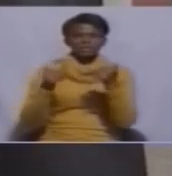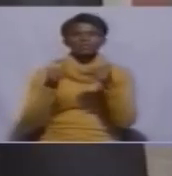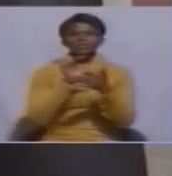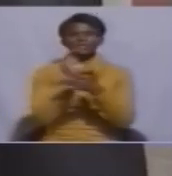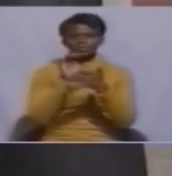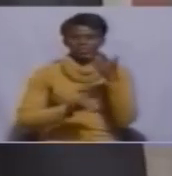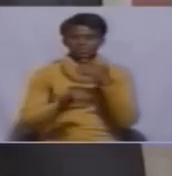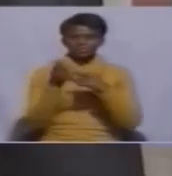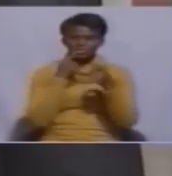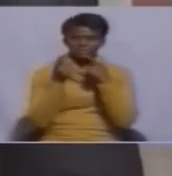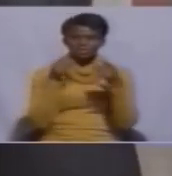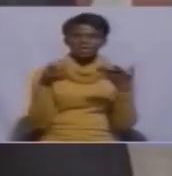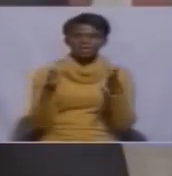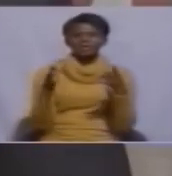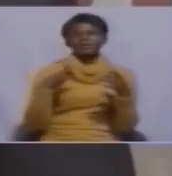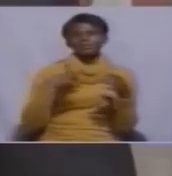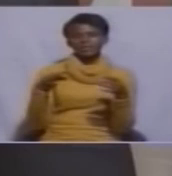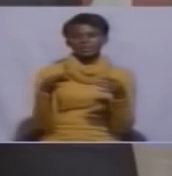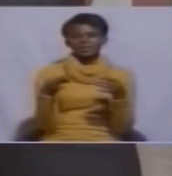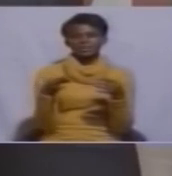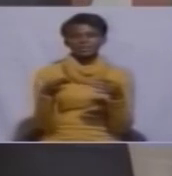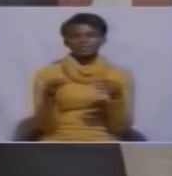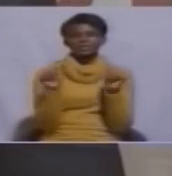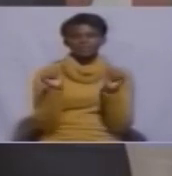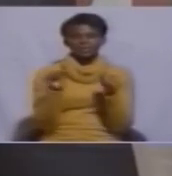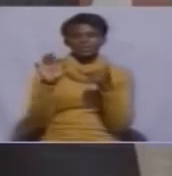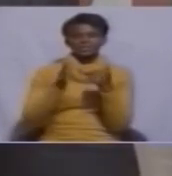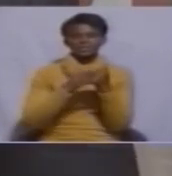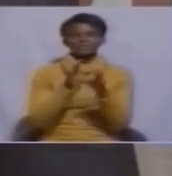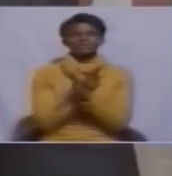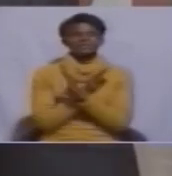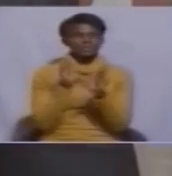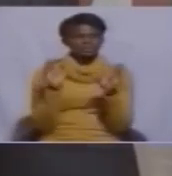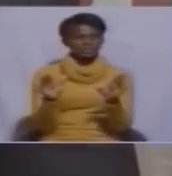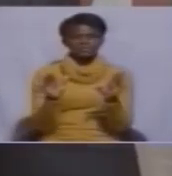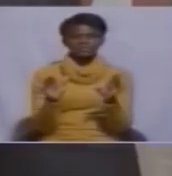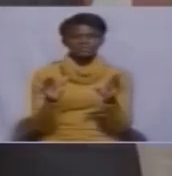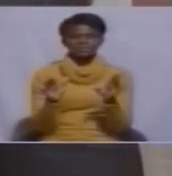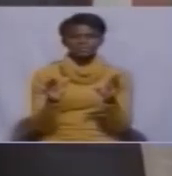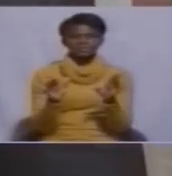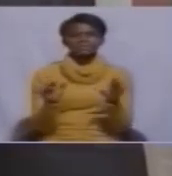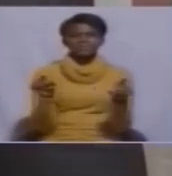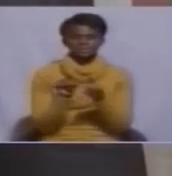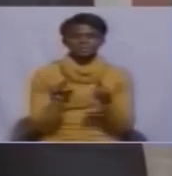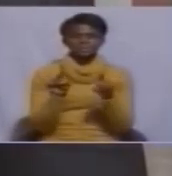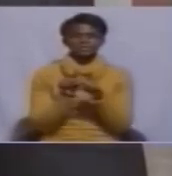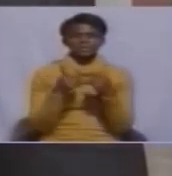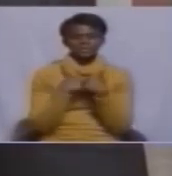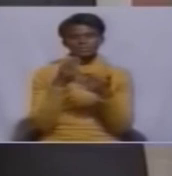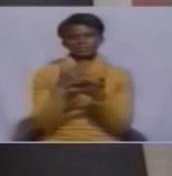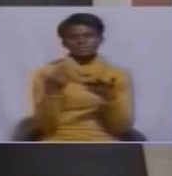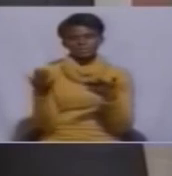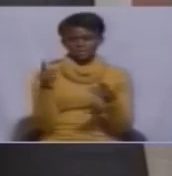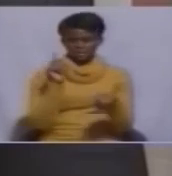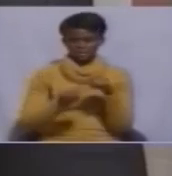clause talks about, it allows them to apply so that they can retain the Zambian citizenship. Of course, there are certain provisions that you